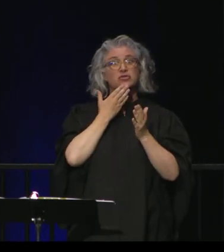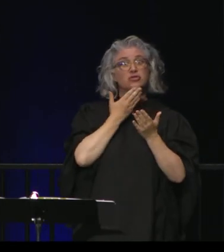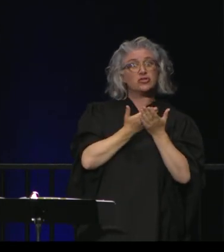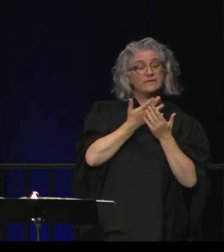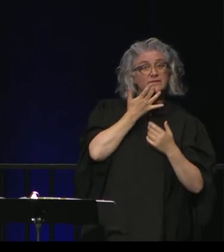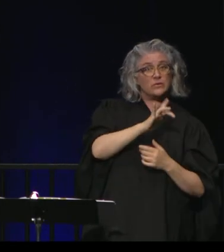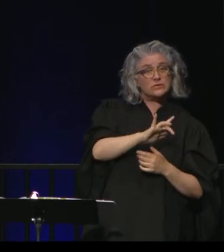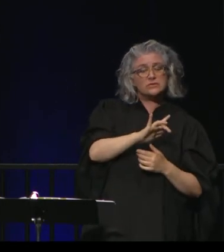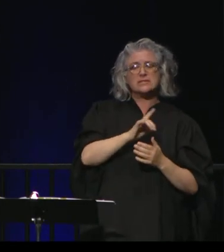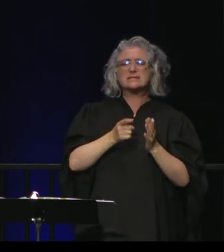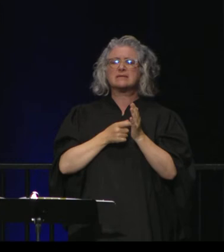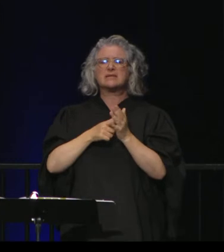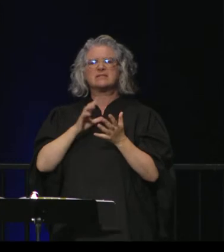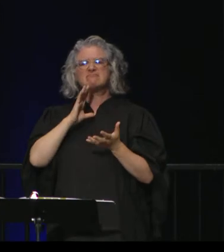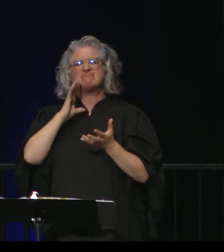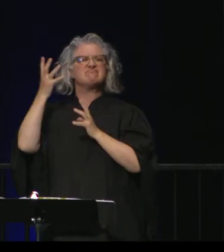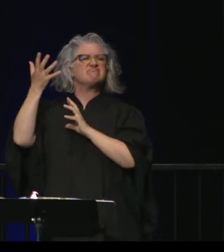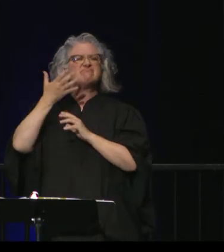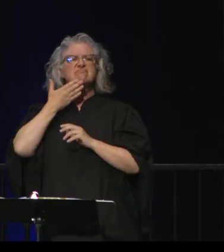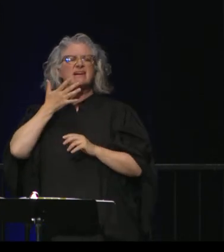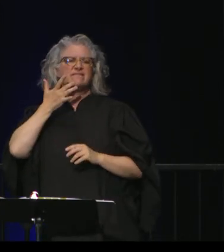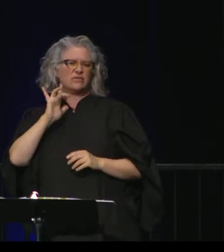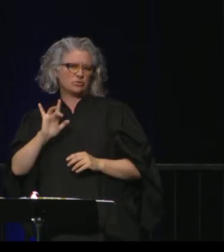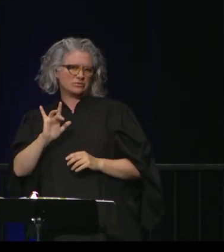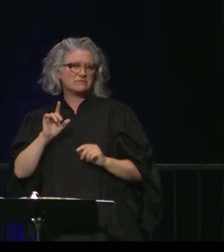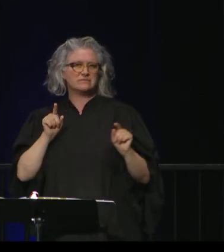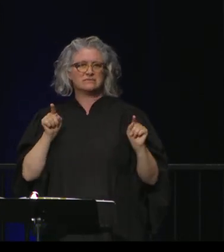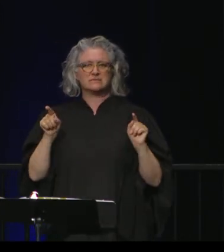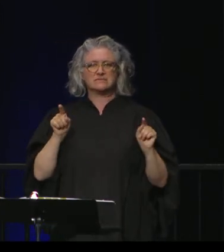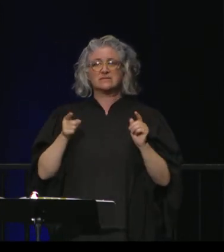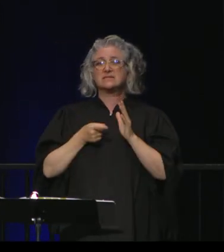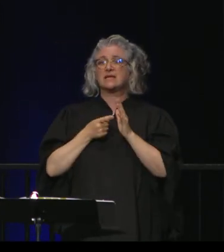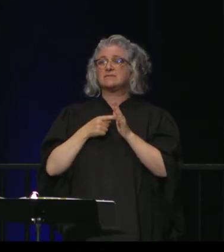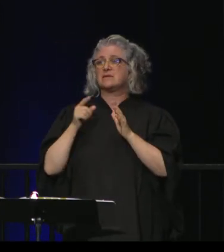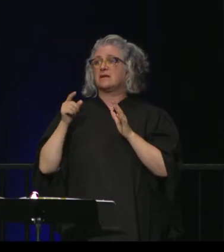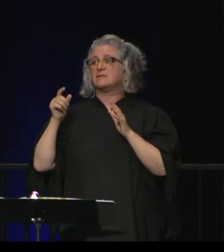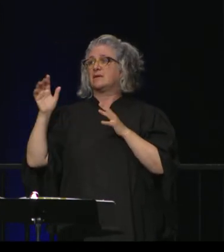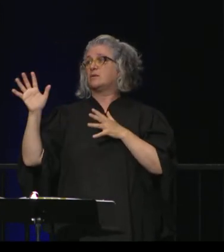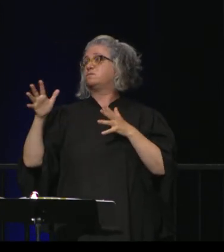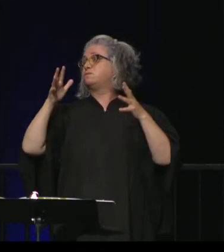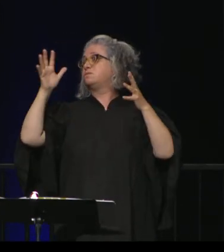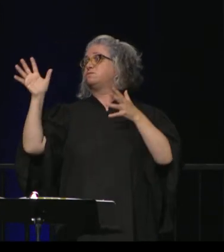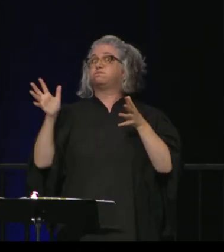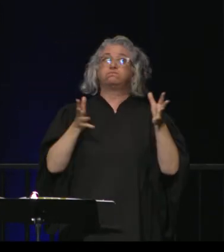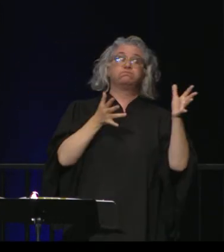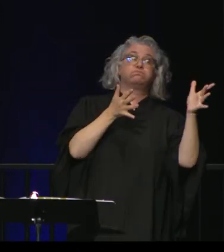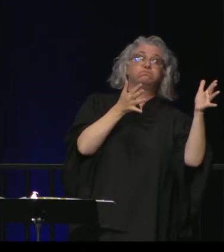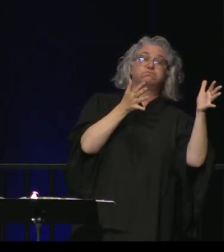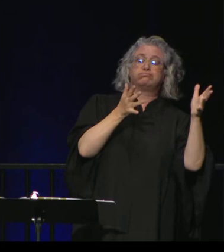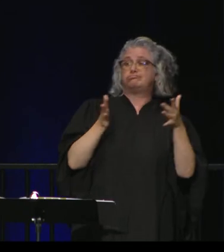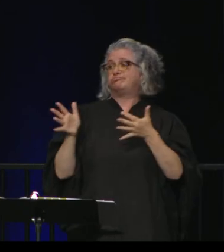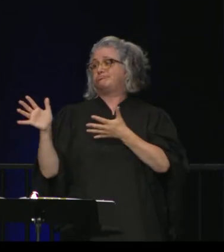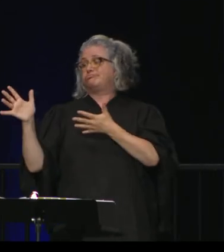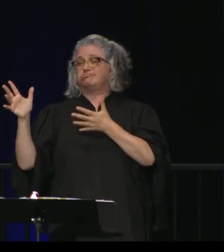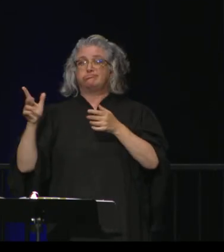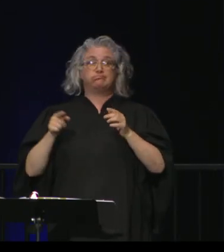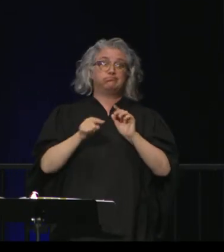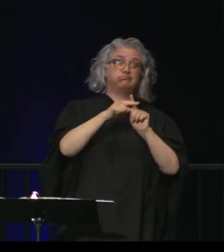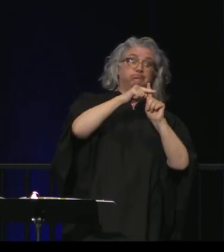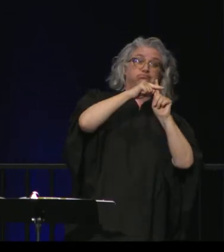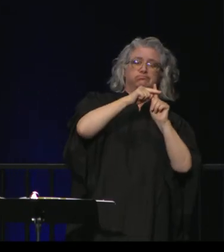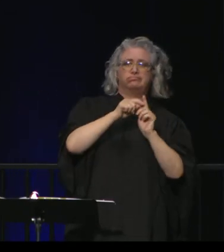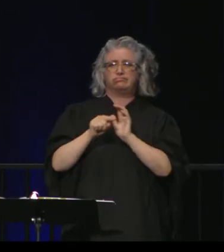But while the winds of fortune may blow us this way and that, while we may encounter